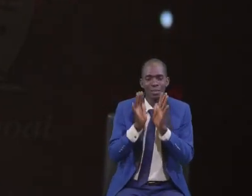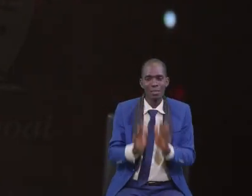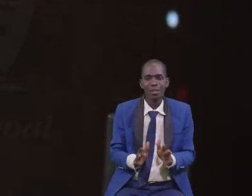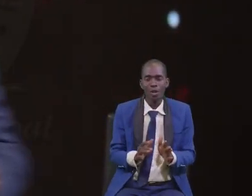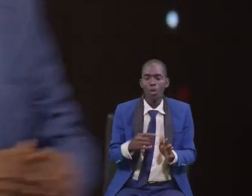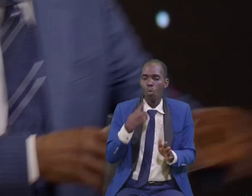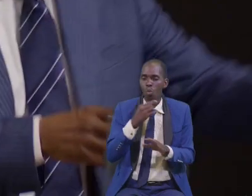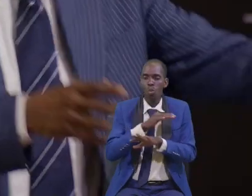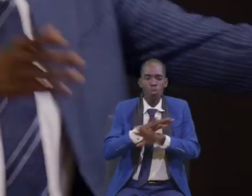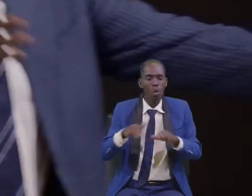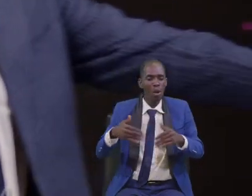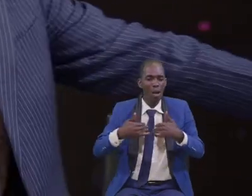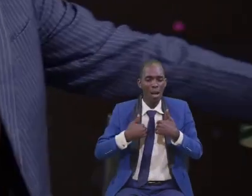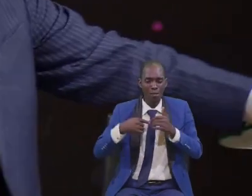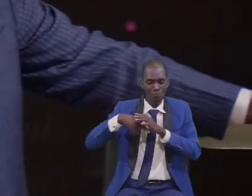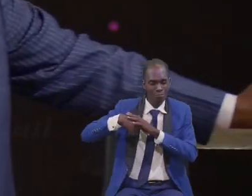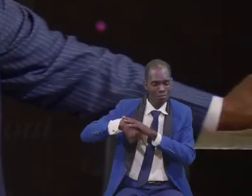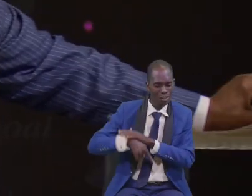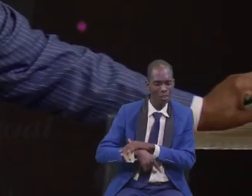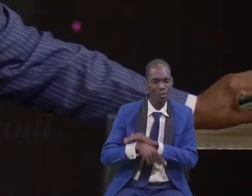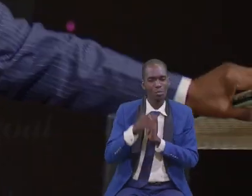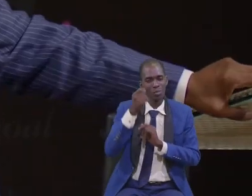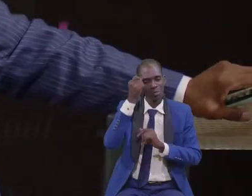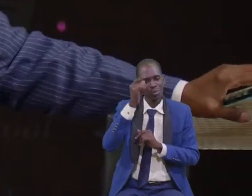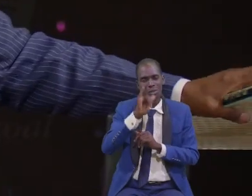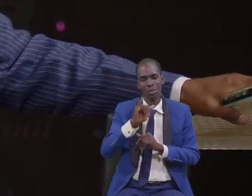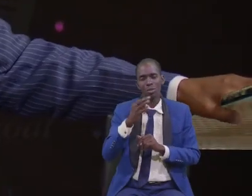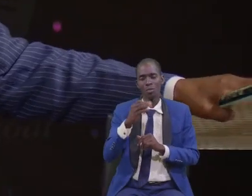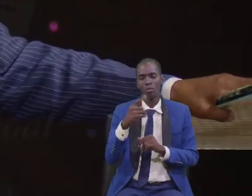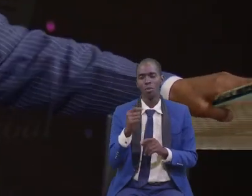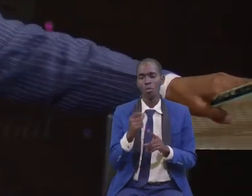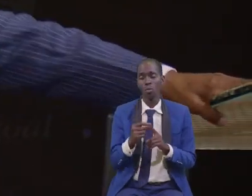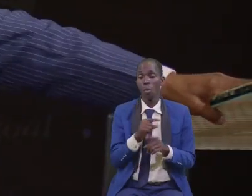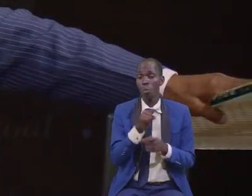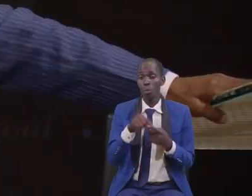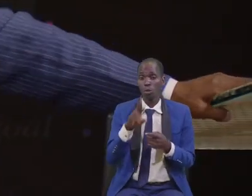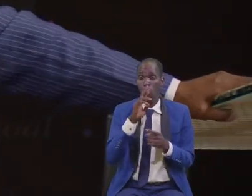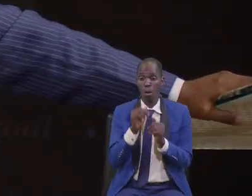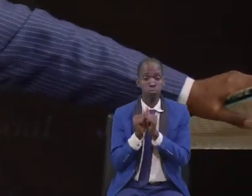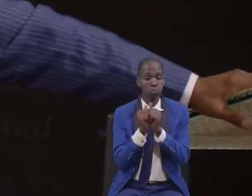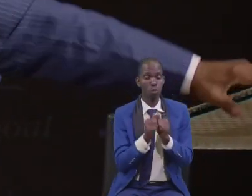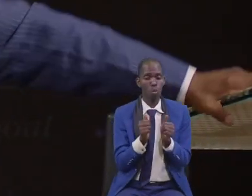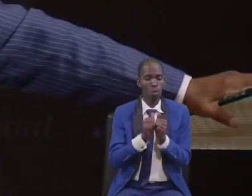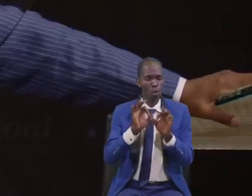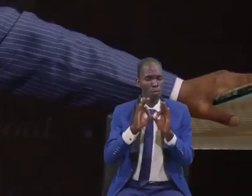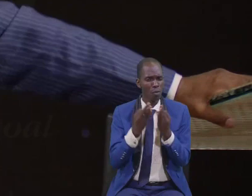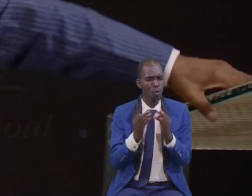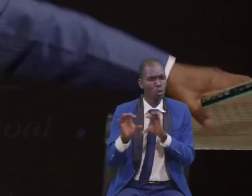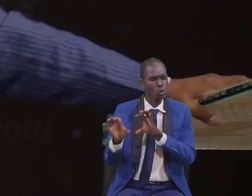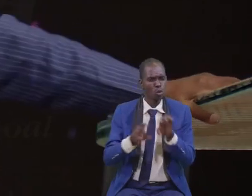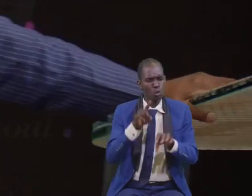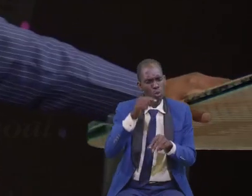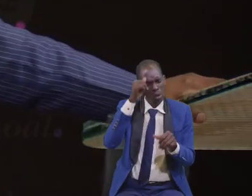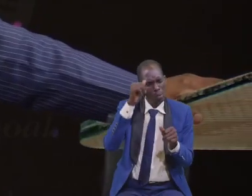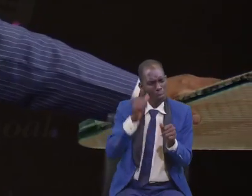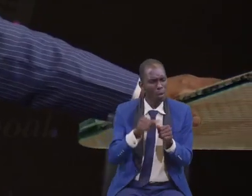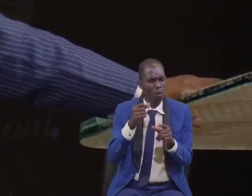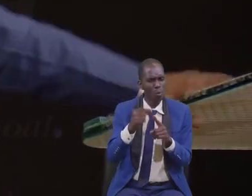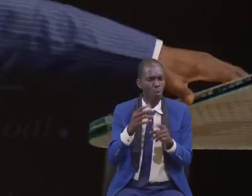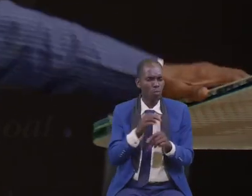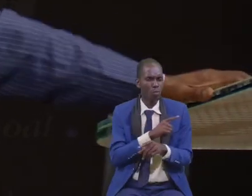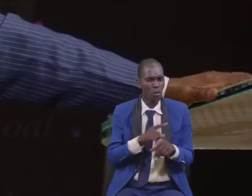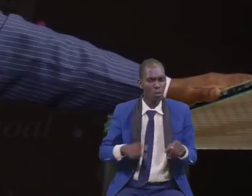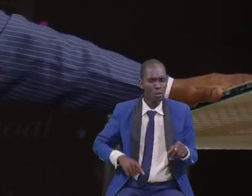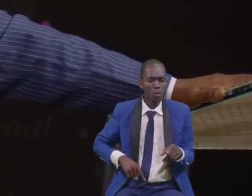the word of God. When you are with them, do you remember the word of the Lord? Do you remember everything you have learned? We